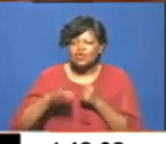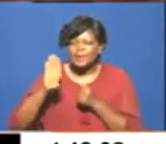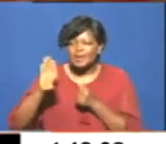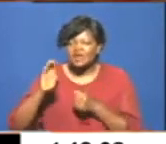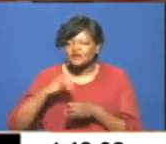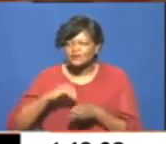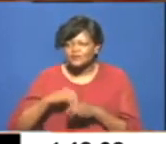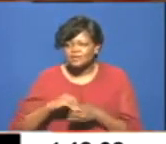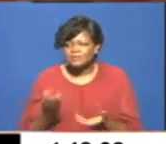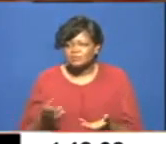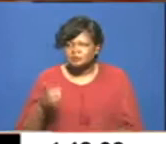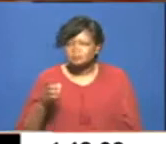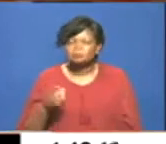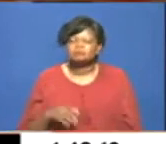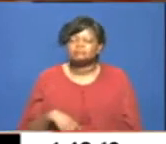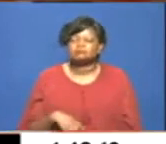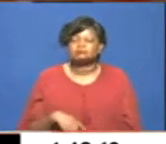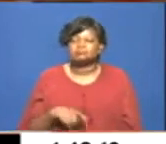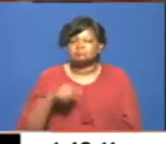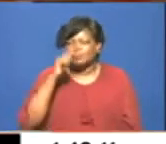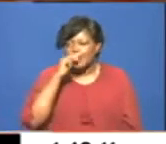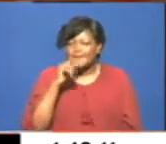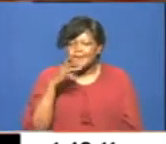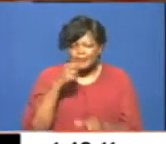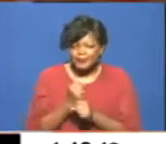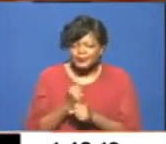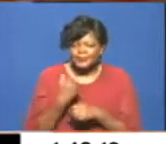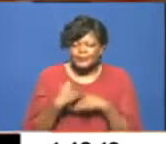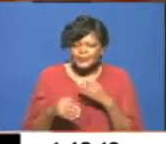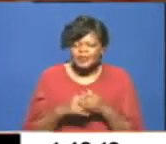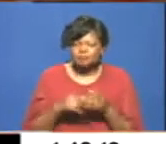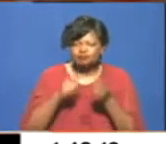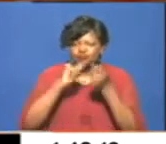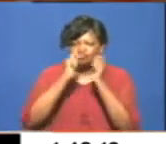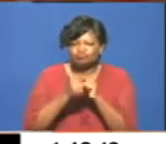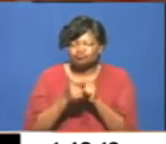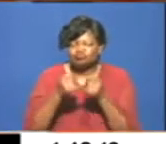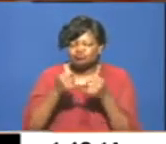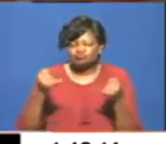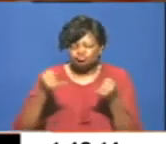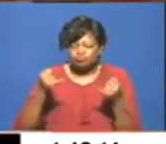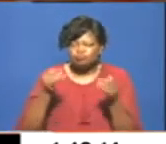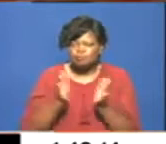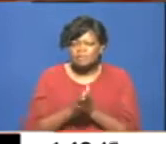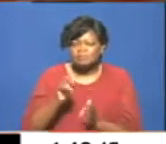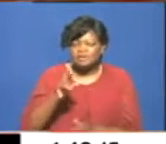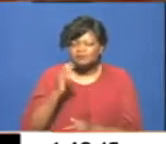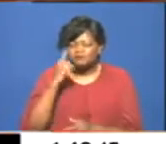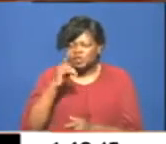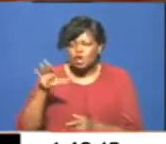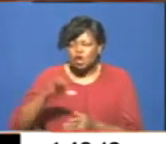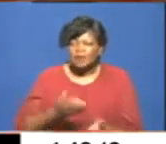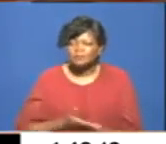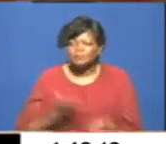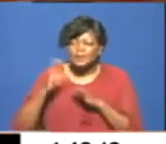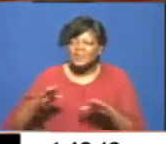at Dar es Salaam. The firm will be building transformers, electric cables and meters for the local and export markets. Here are the